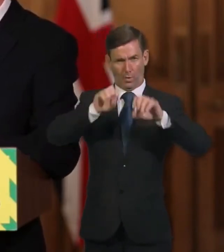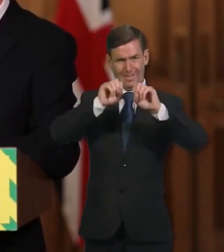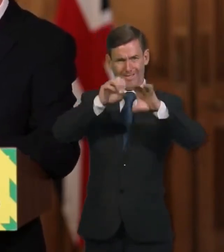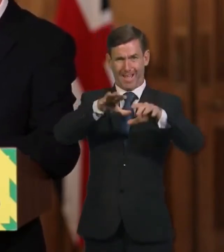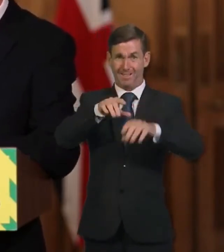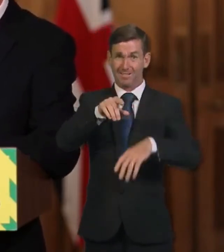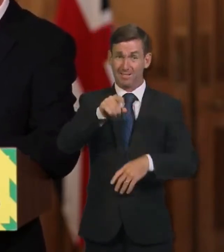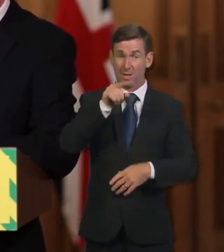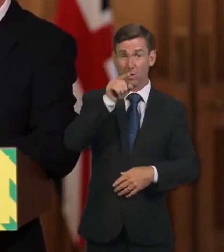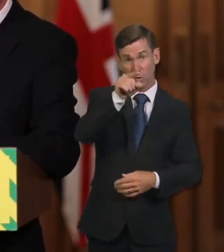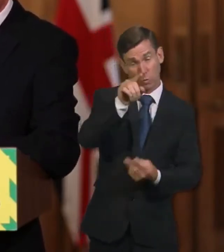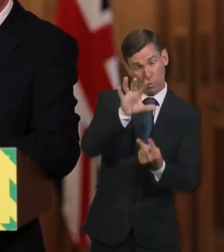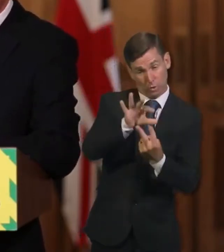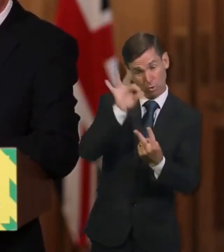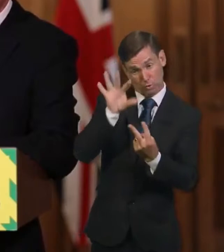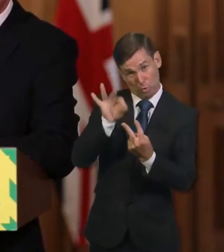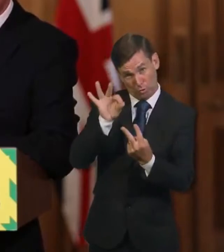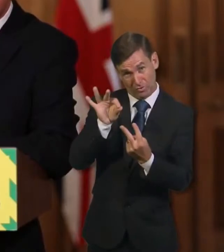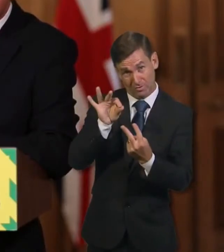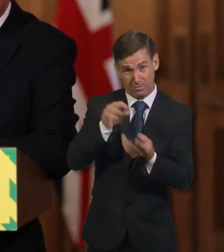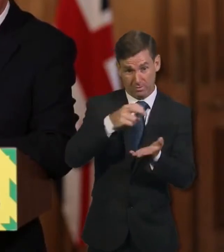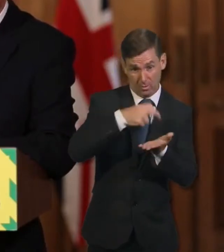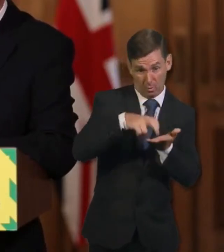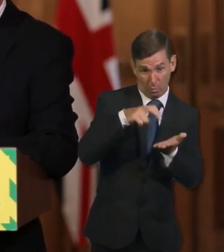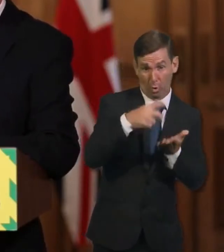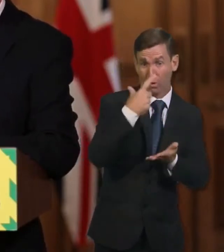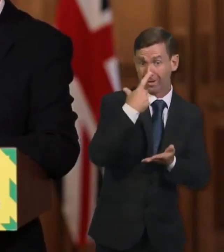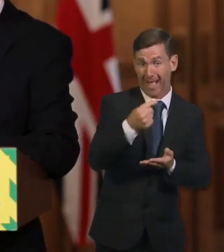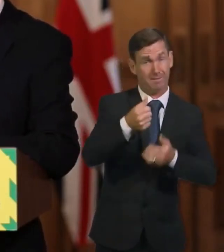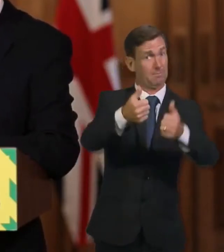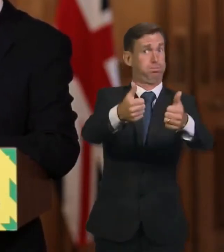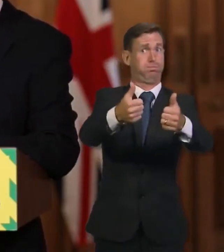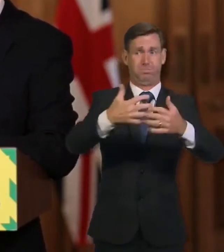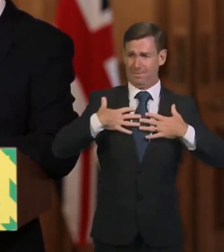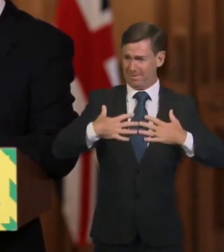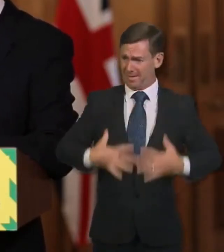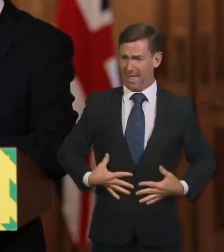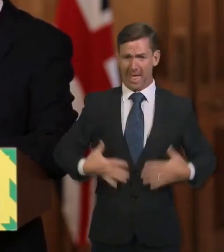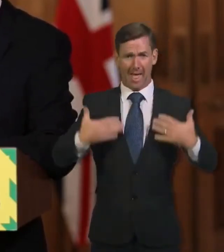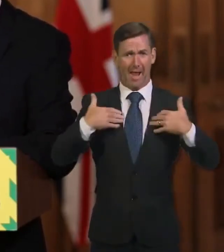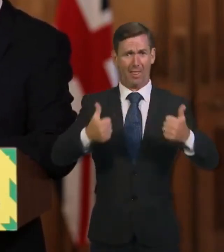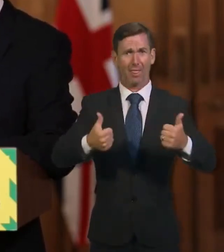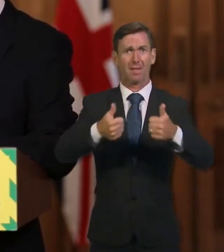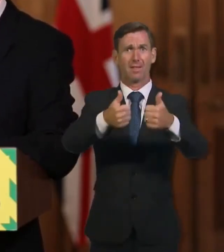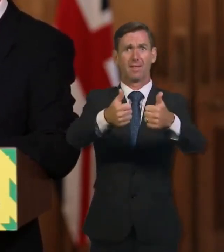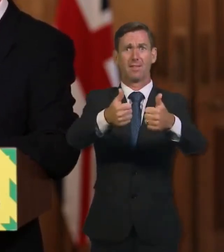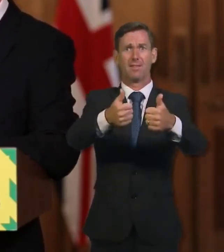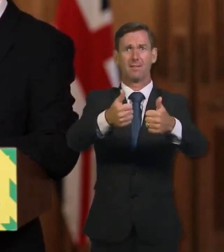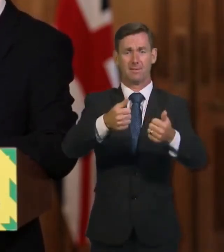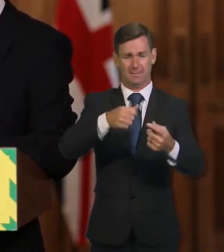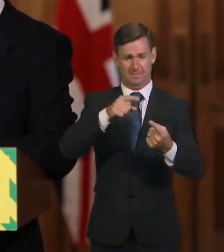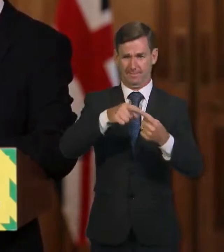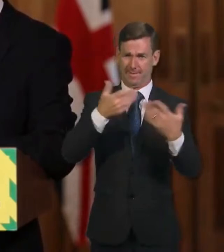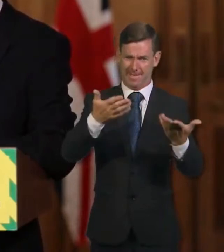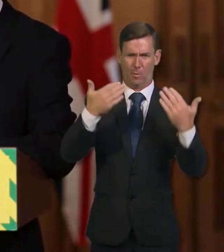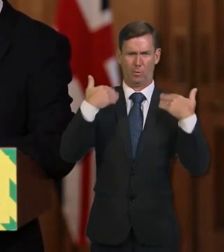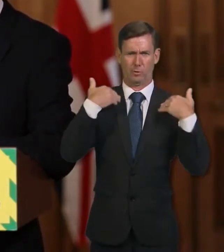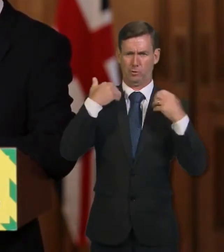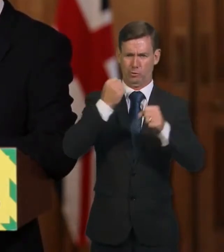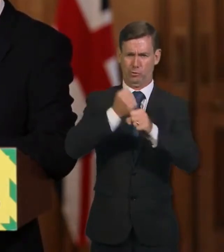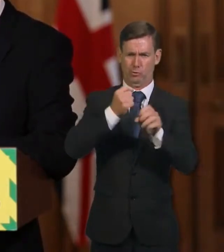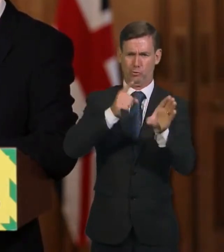to cycle. Indeed, it's very good for your public health, and now you can go to the gym as well. But if you're not able to do those things, you're not able to use